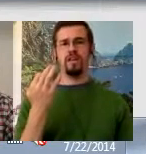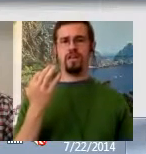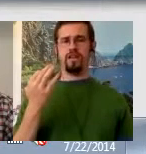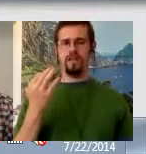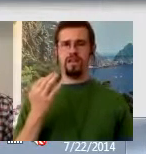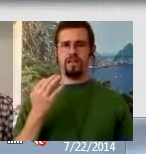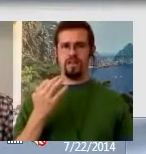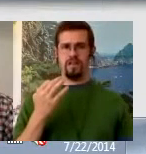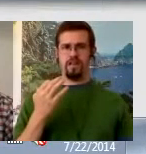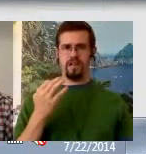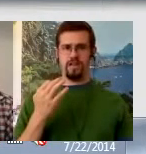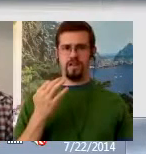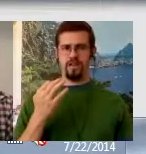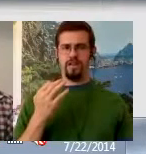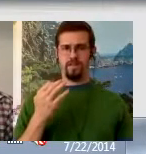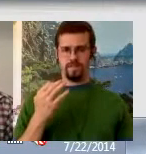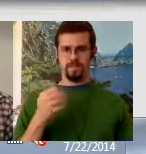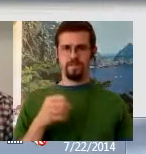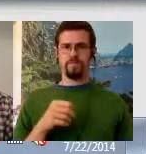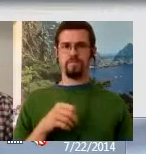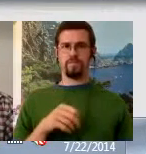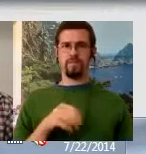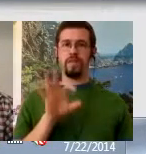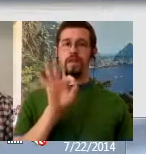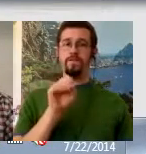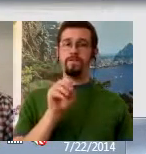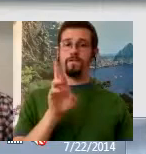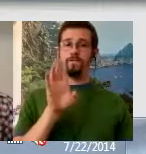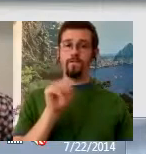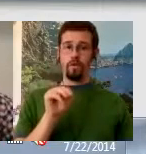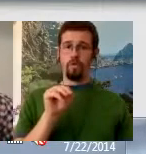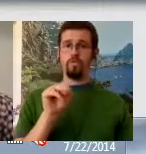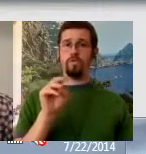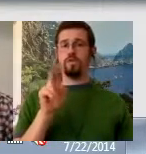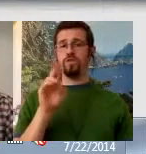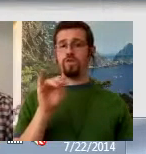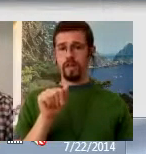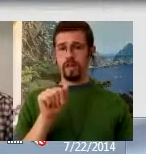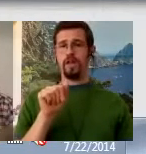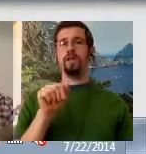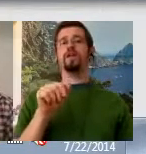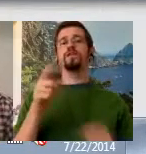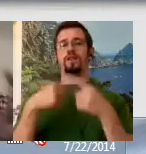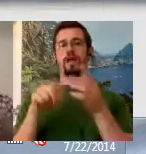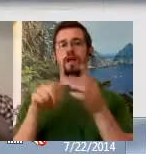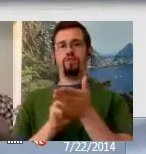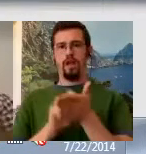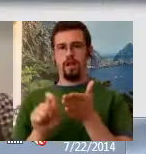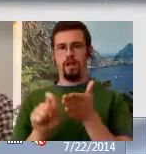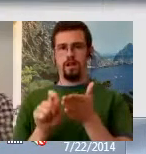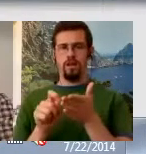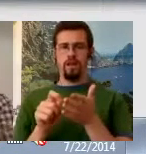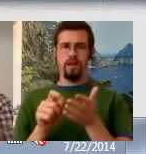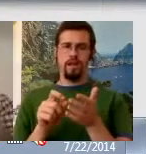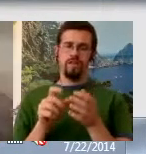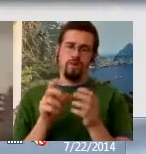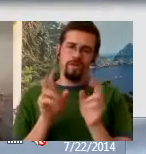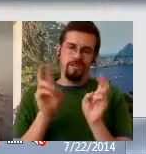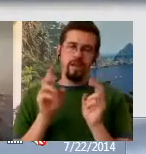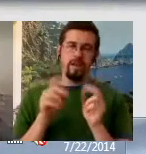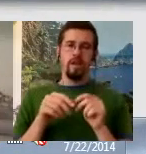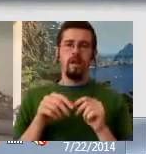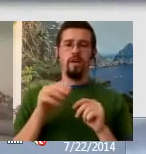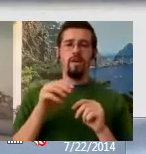de Sign Writing. Uh-huh. Forum Tunisien de Sign Writing. So it means Forum Tunisian Sign Writing.